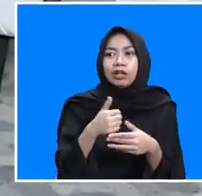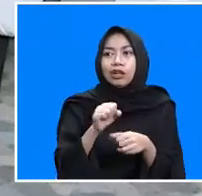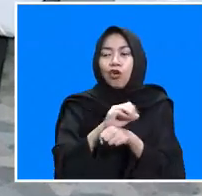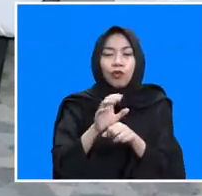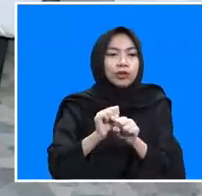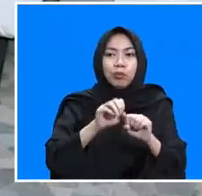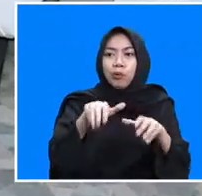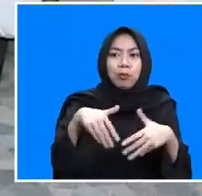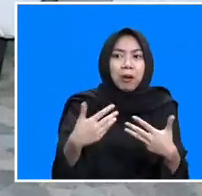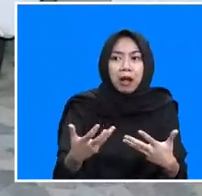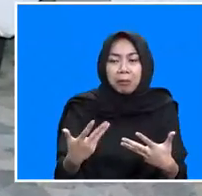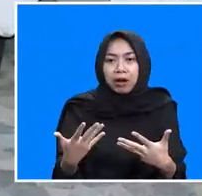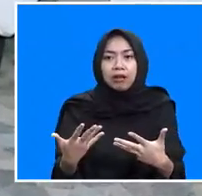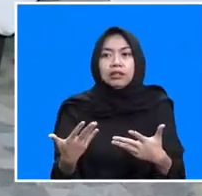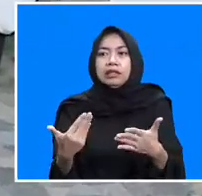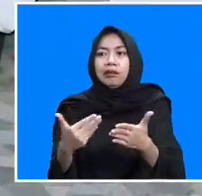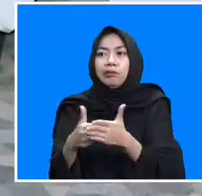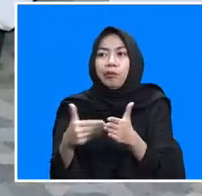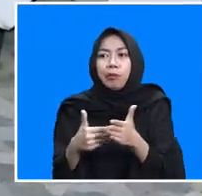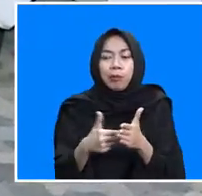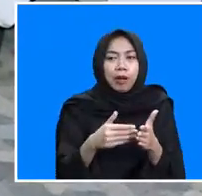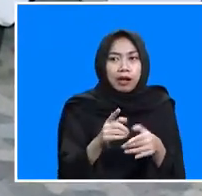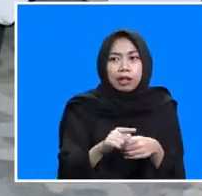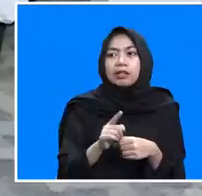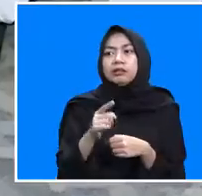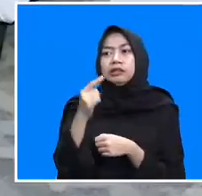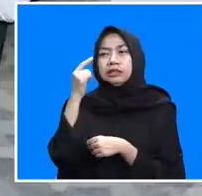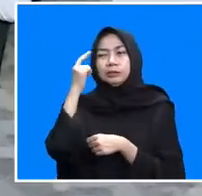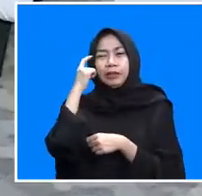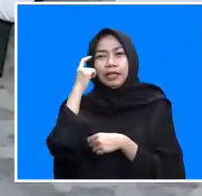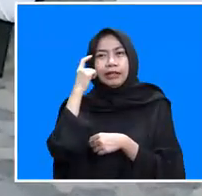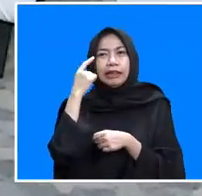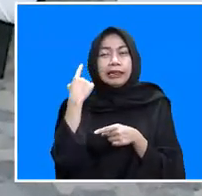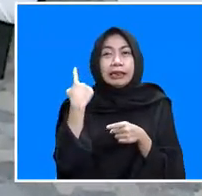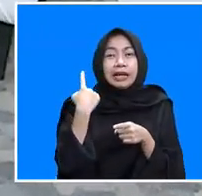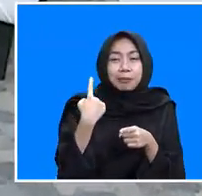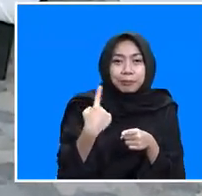was a broad recognition from a principal's perspective